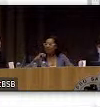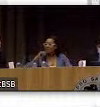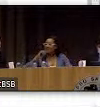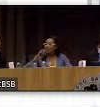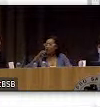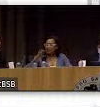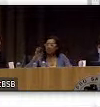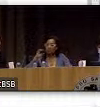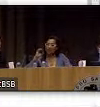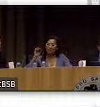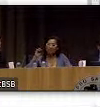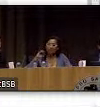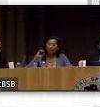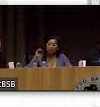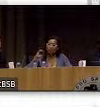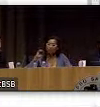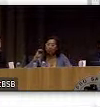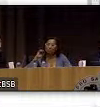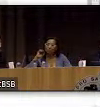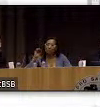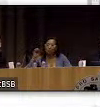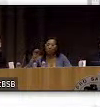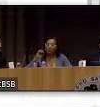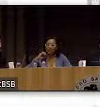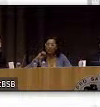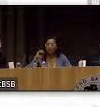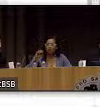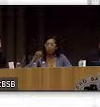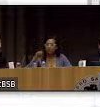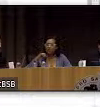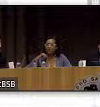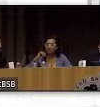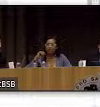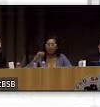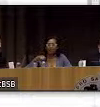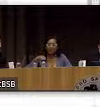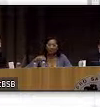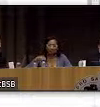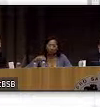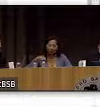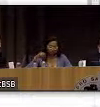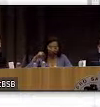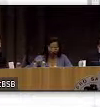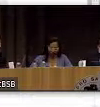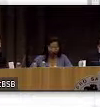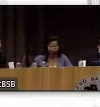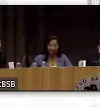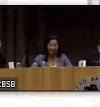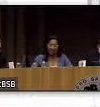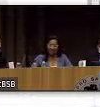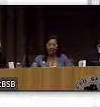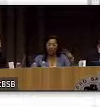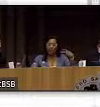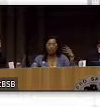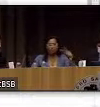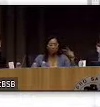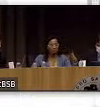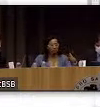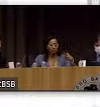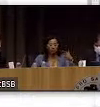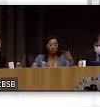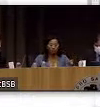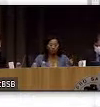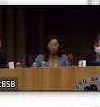different columns, so that we could put where to get the information in each